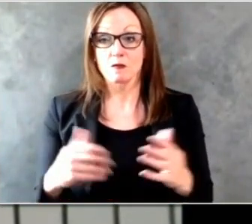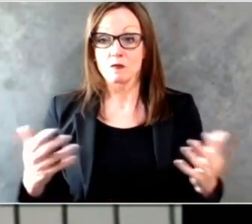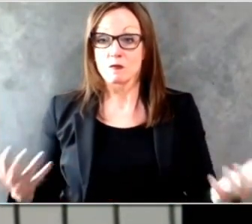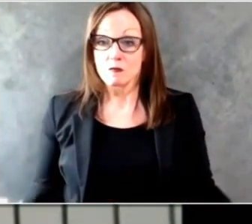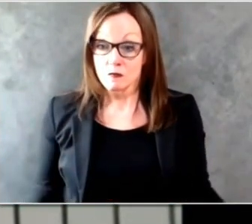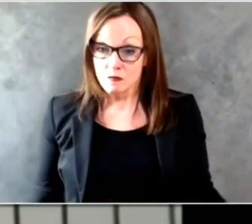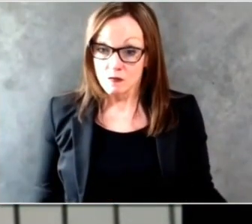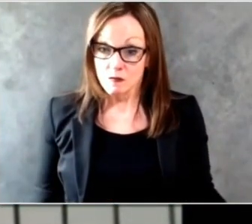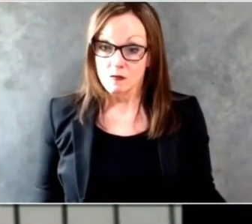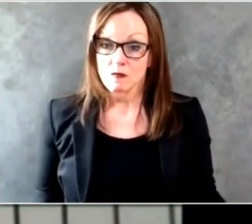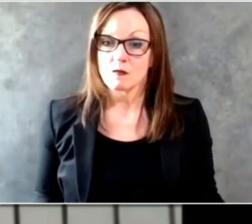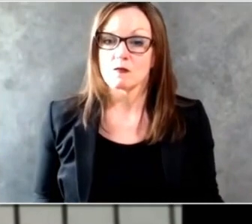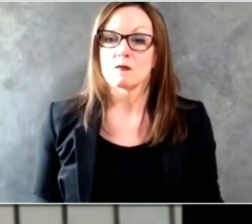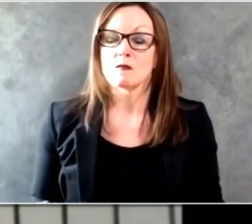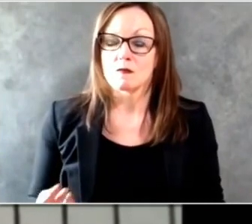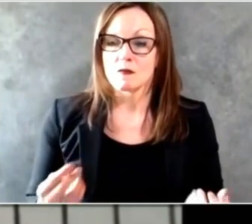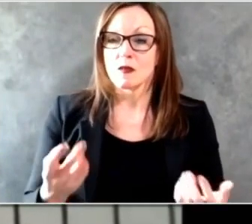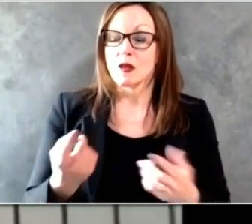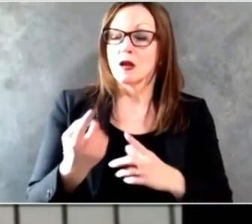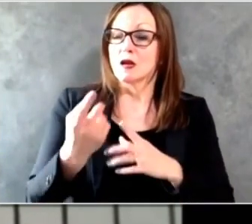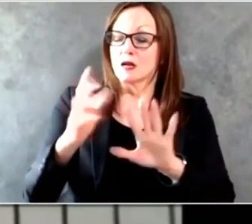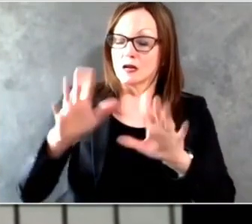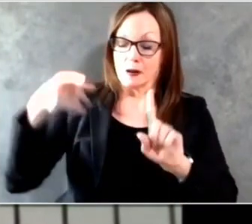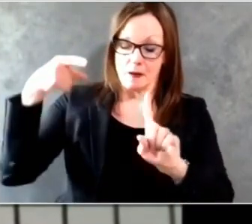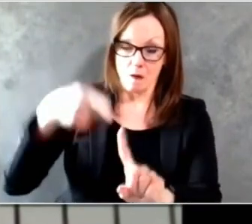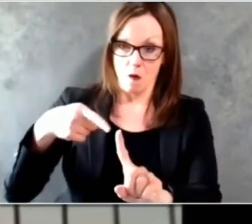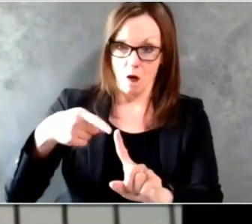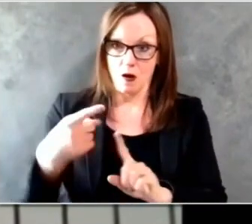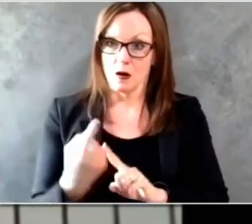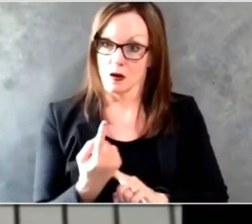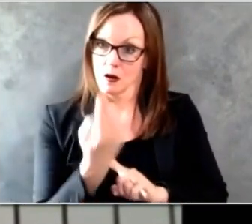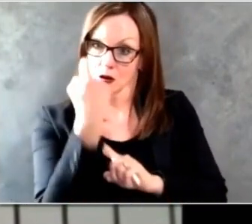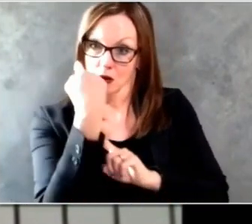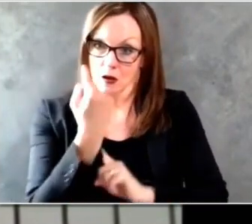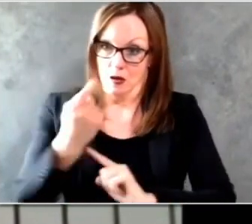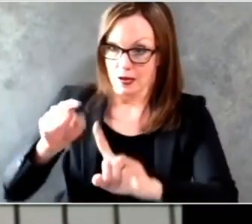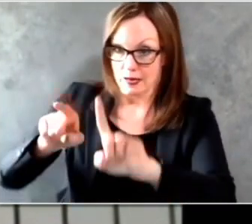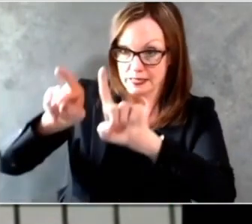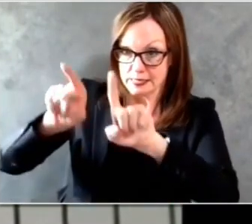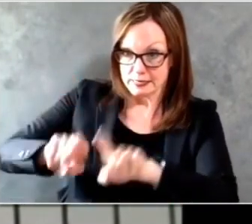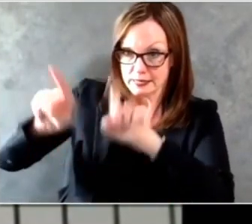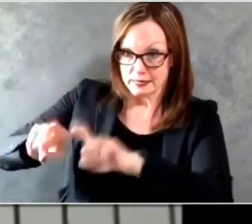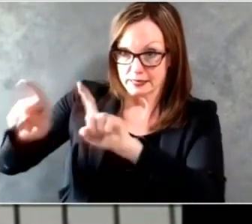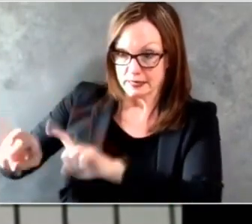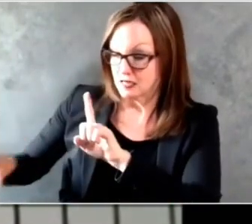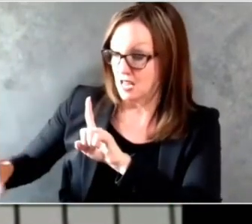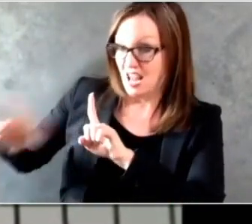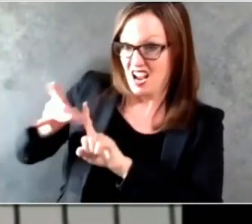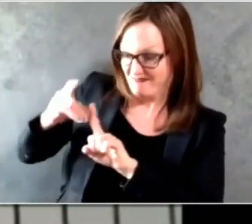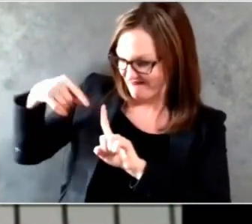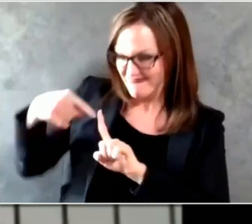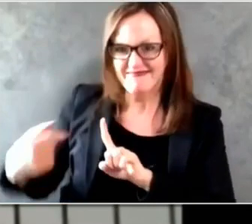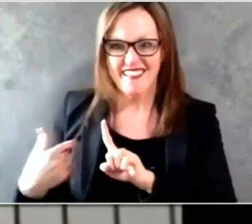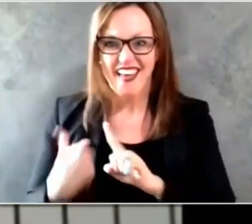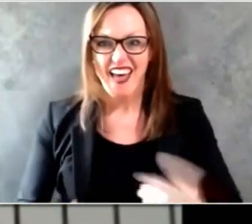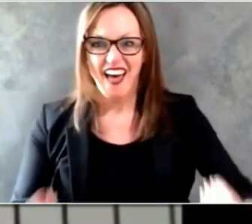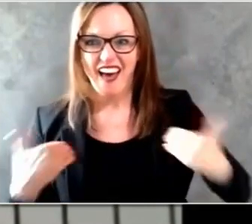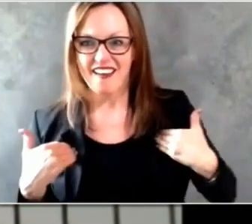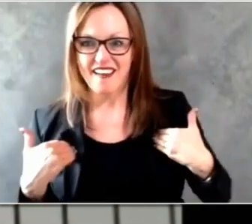can be between the time that you are diagnosed, and end up needing, additional care. So,